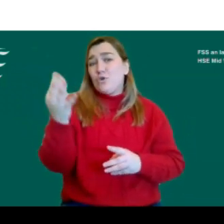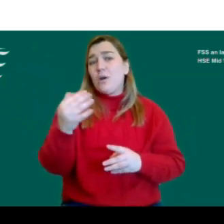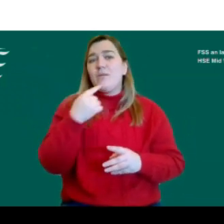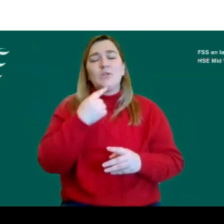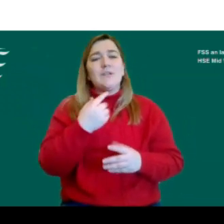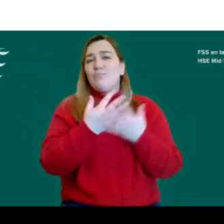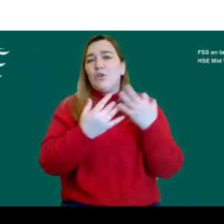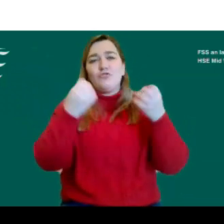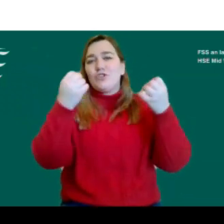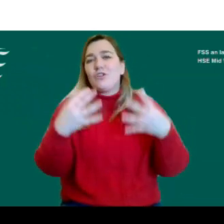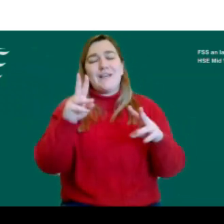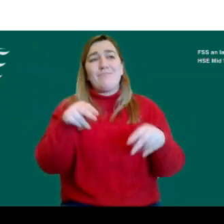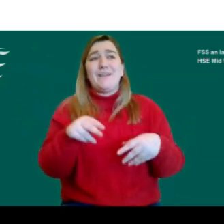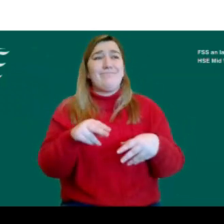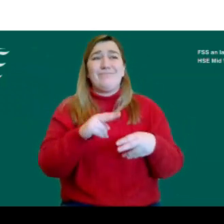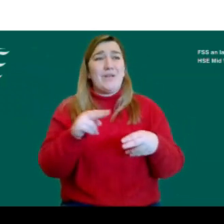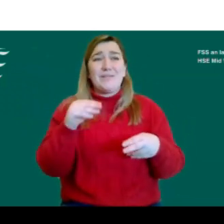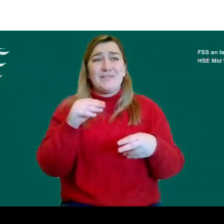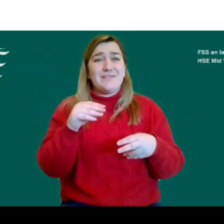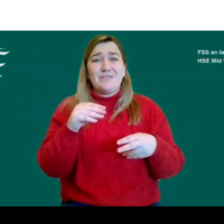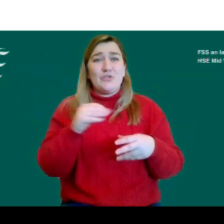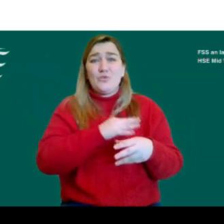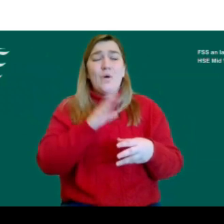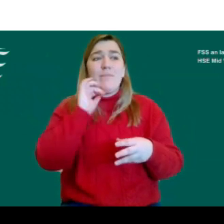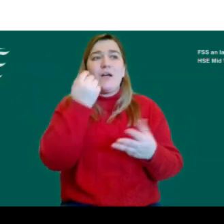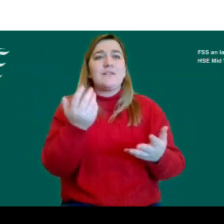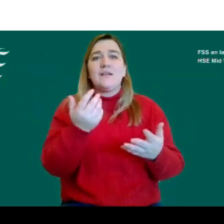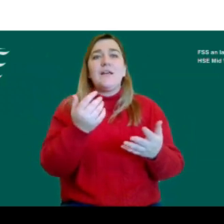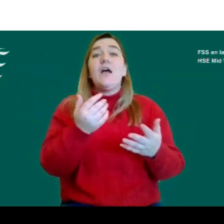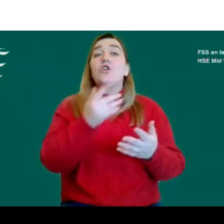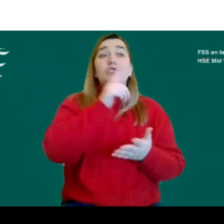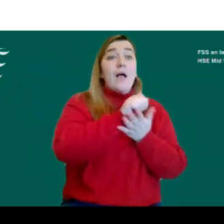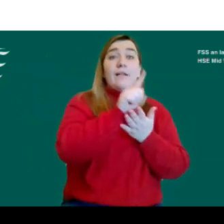and by 3:30 that afternoon, the bloods look appalling. And if we don't catch you in that window, they're not